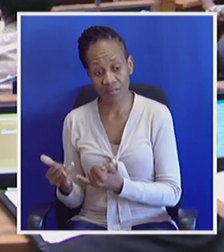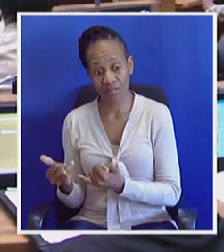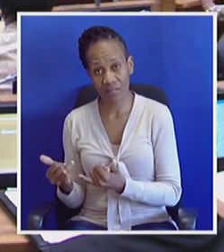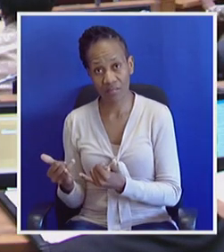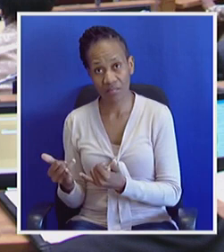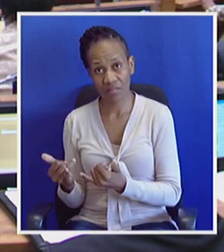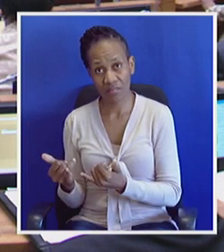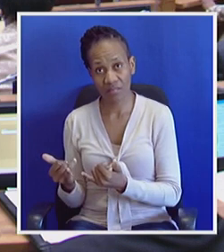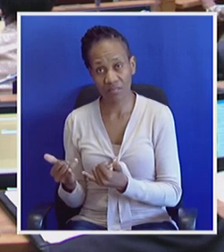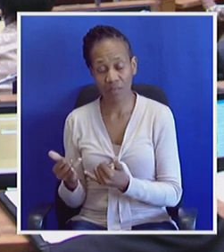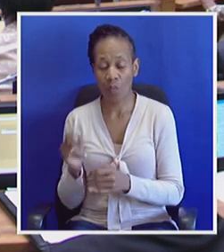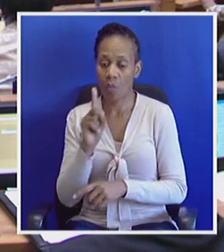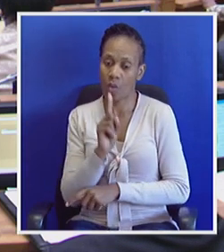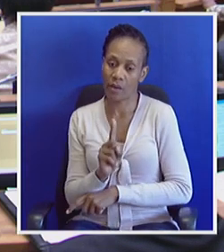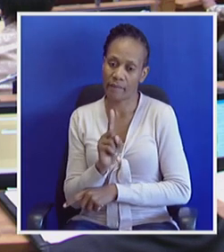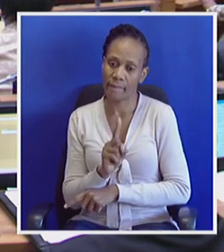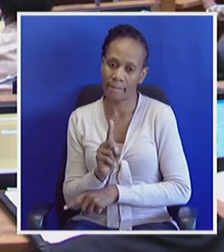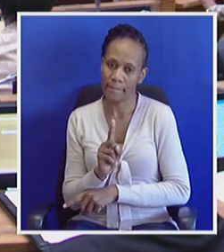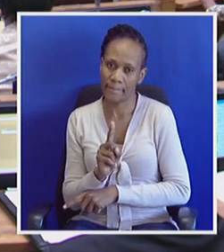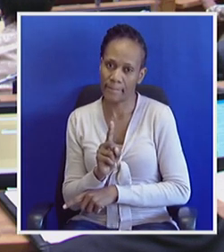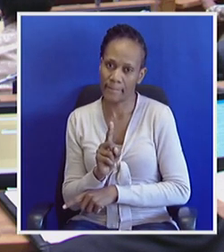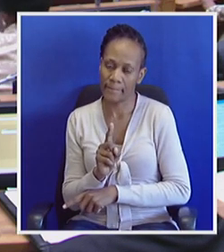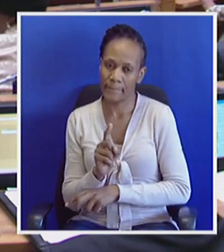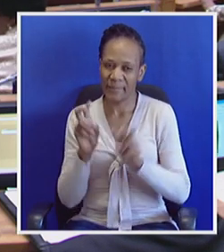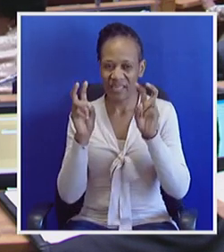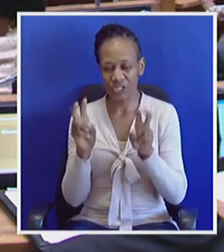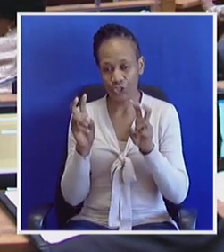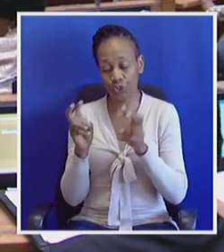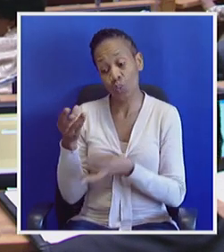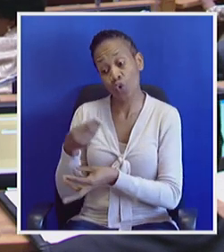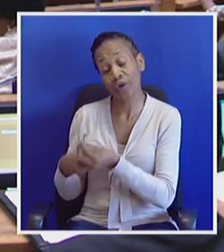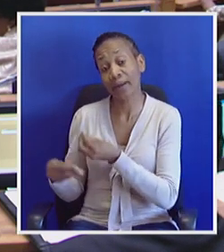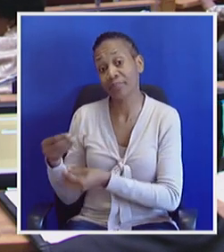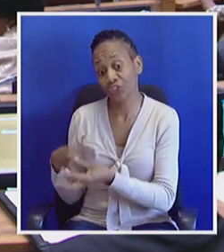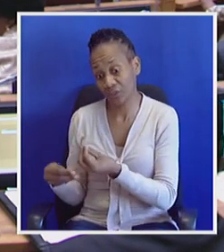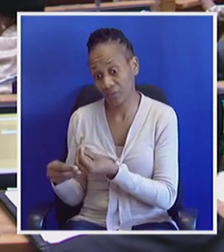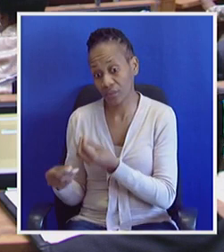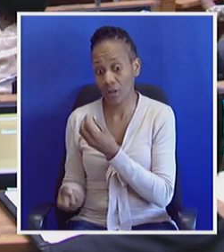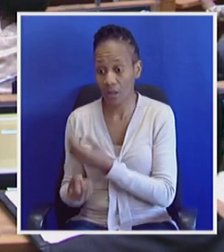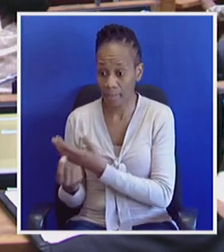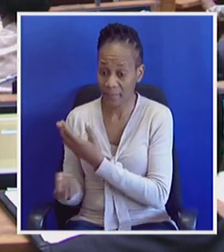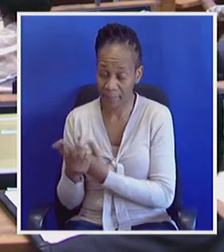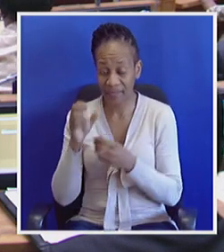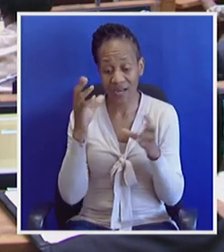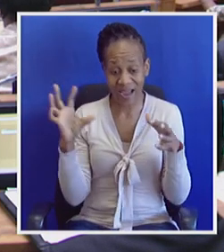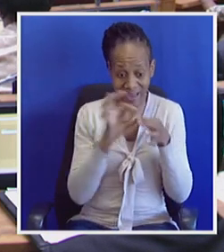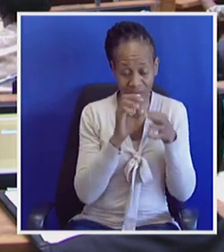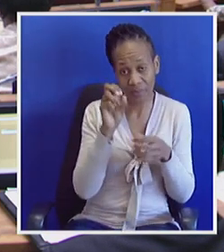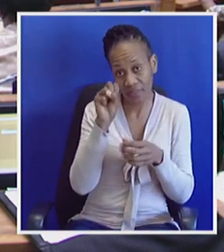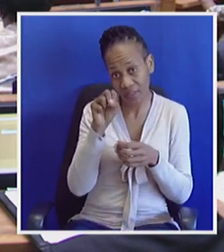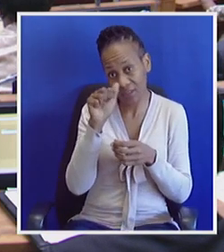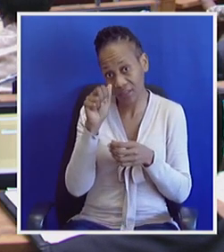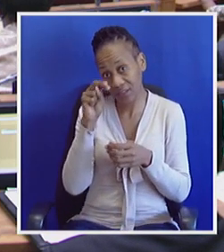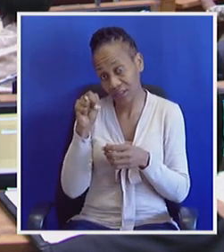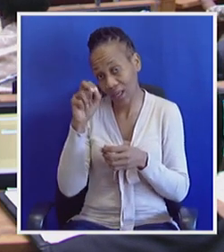is around the issues of corruption and measures that are in place to deal with SANEC. You